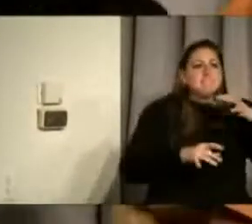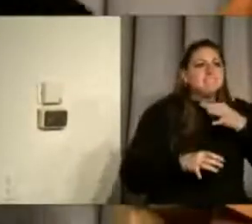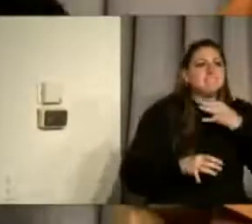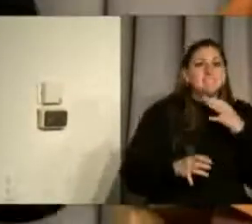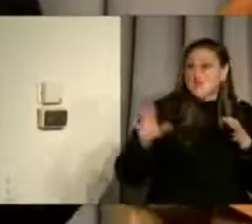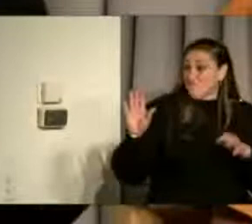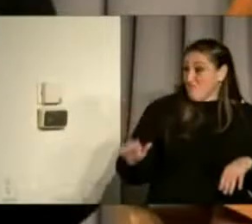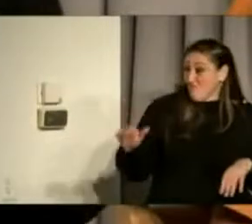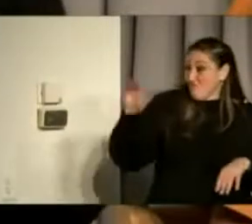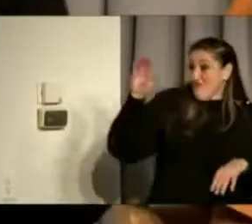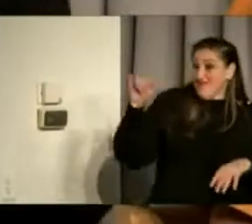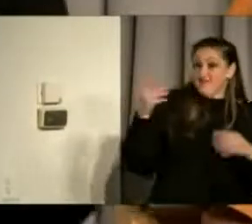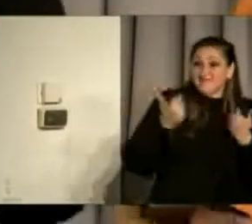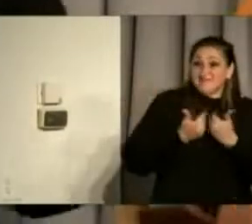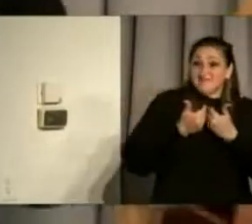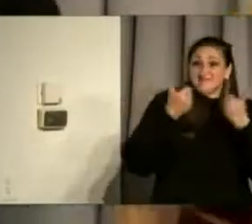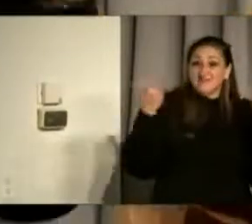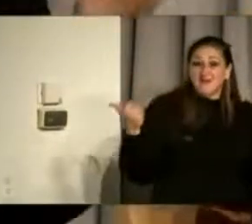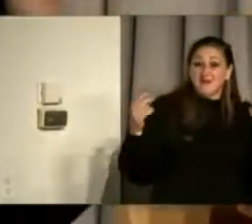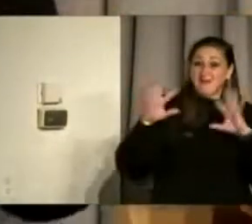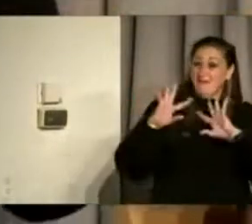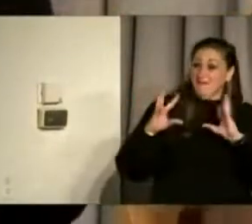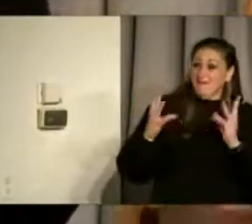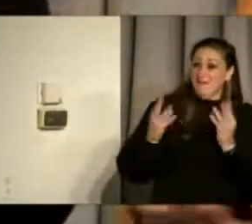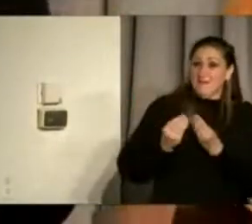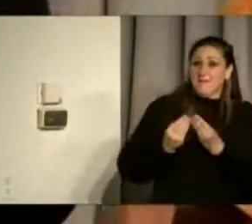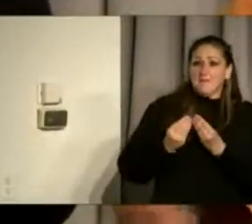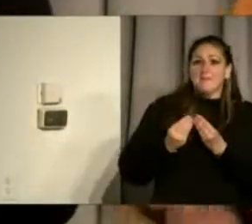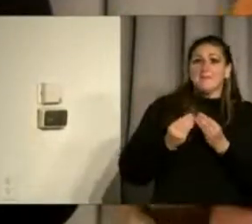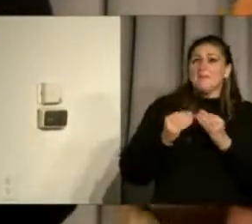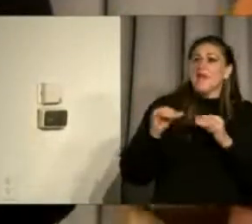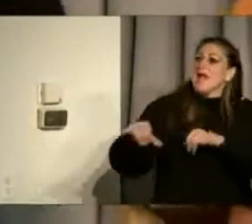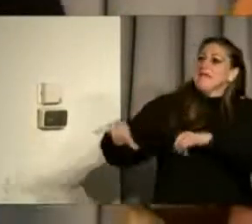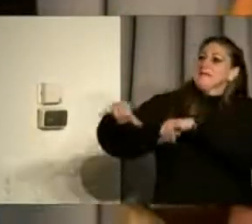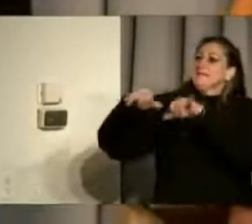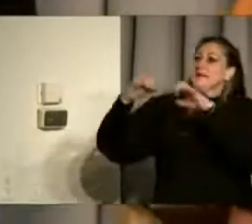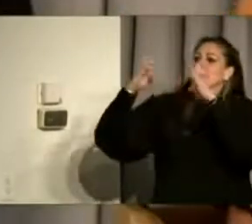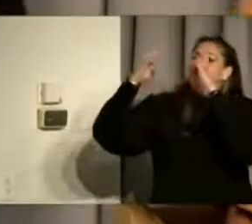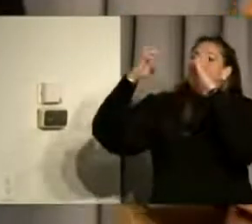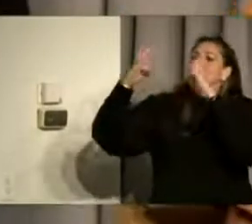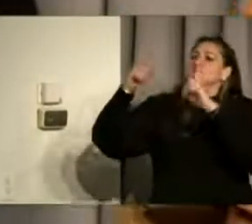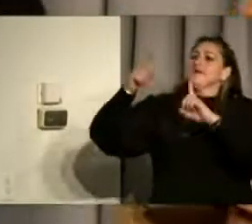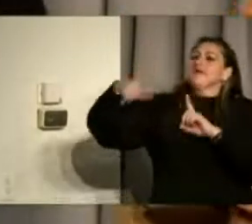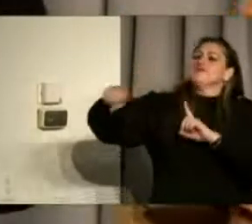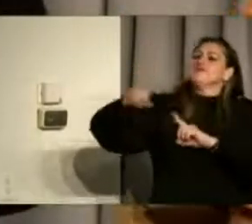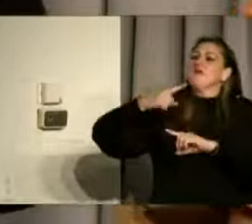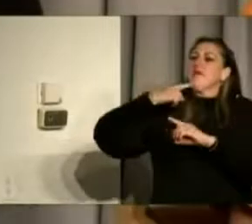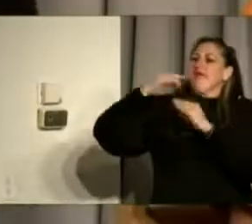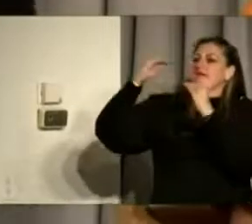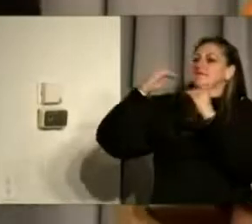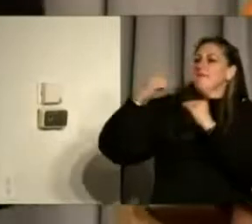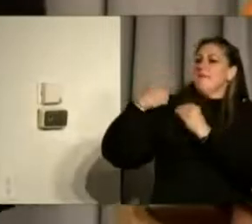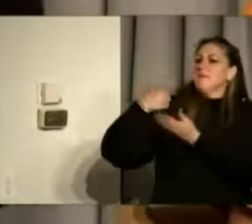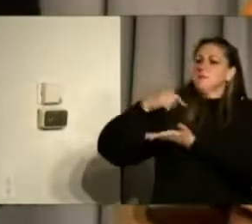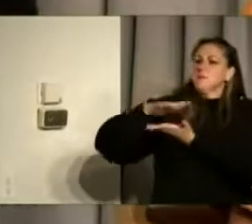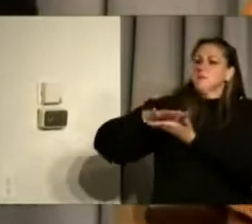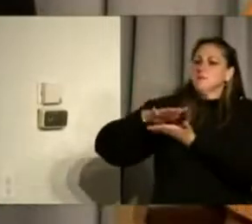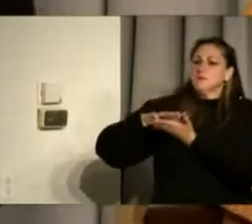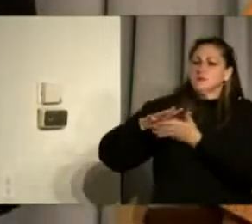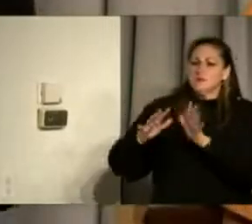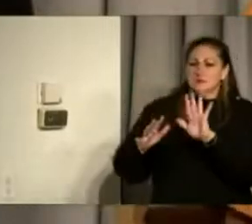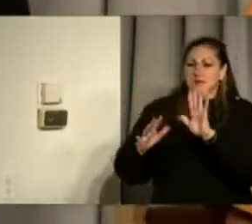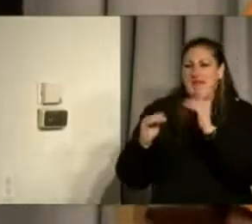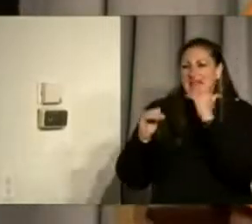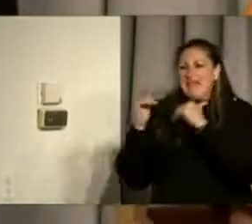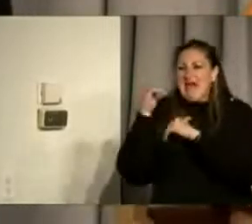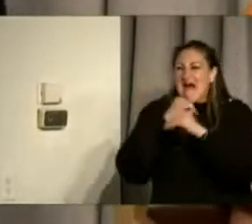way I was, I got the same education that everybody else got in those days. A bunch of